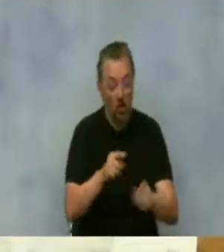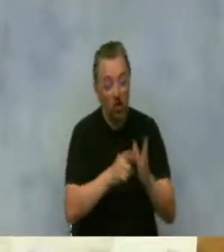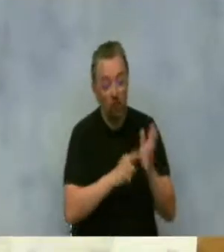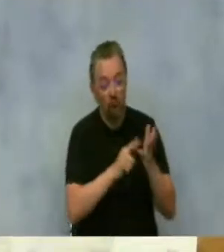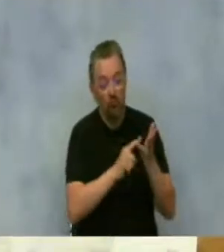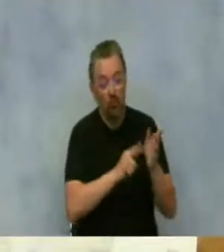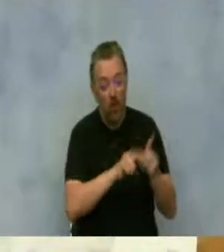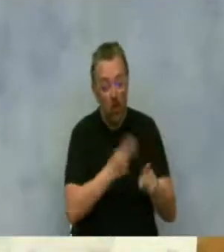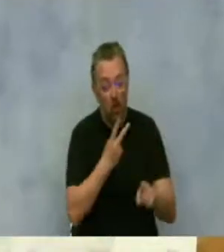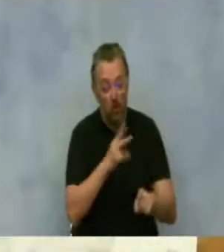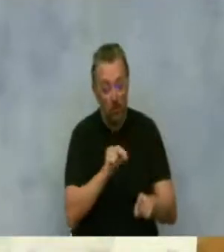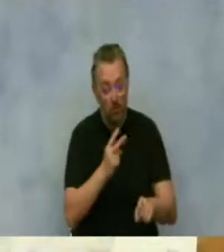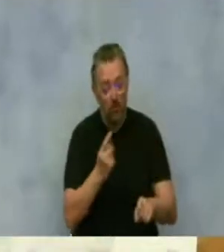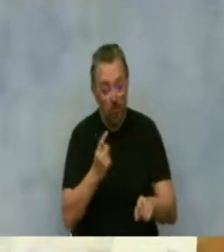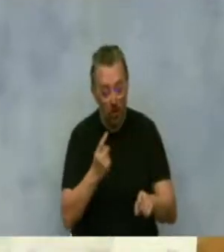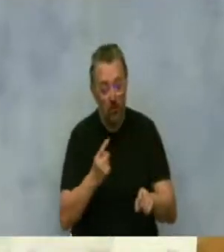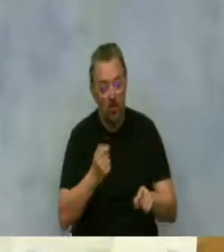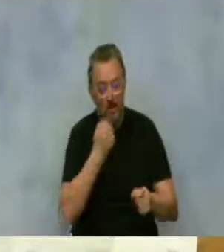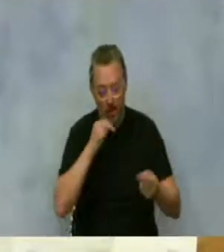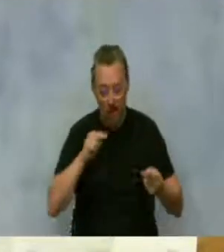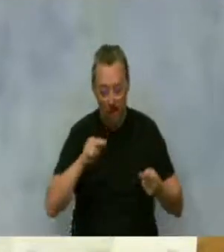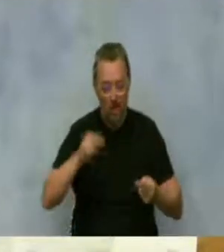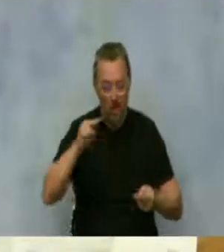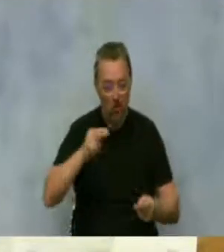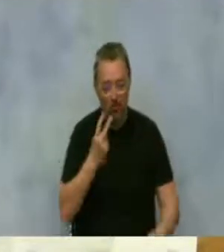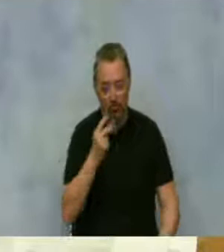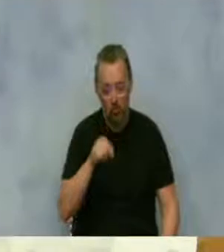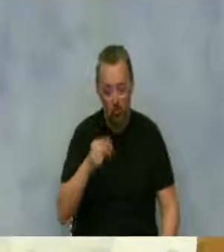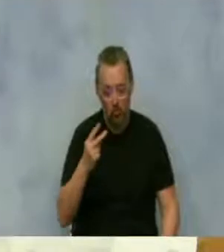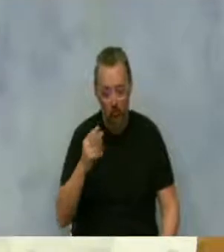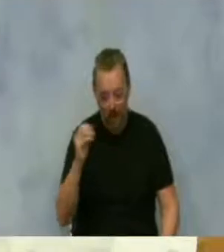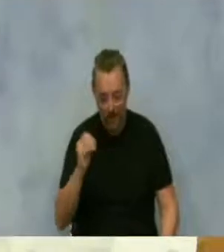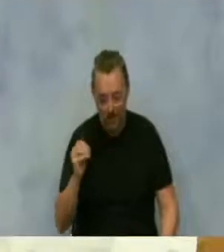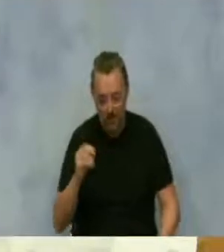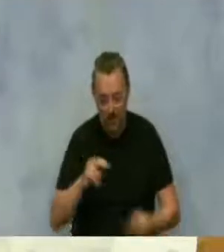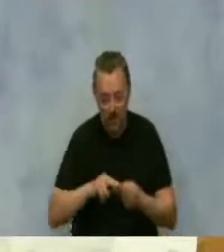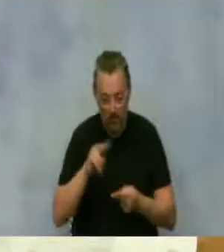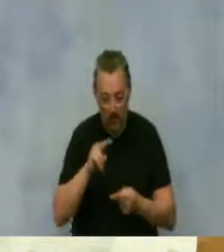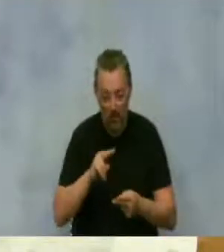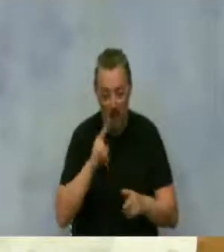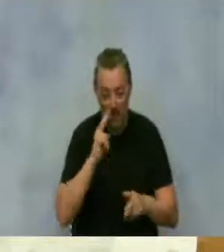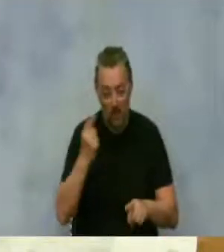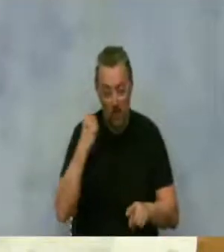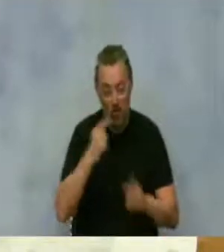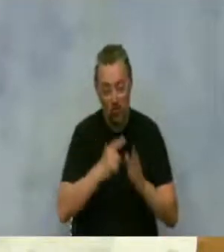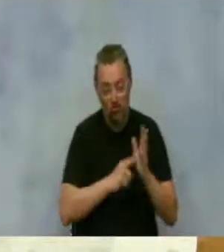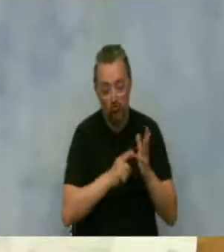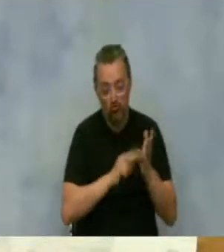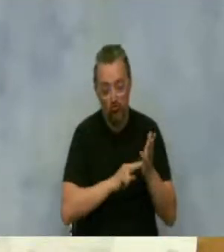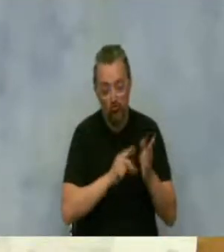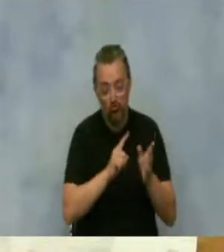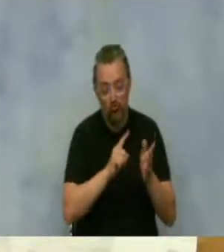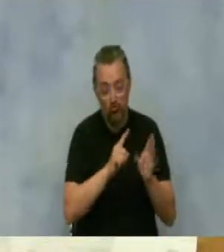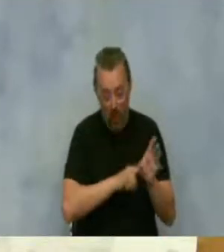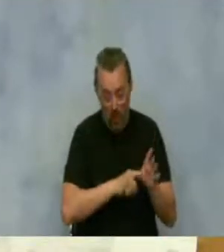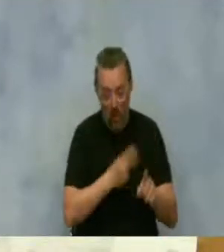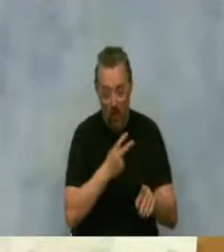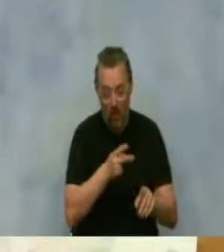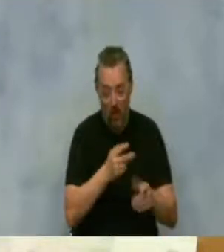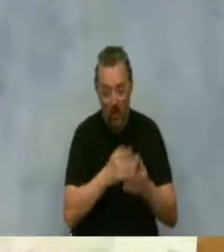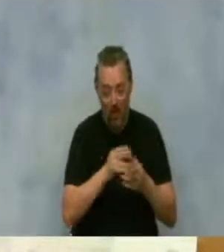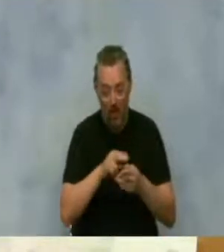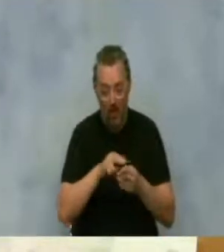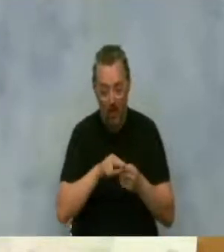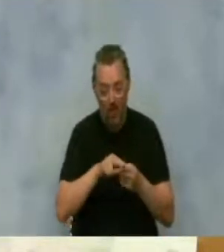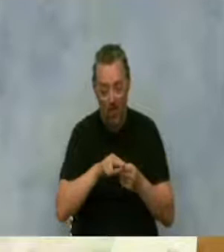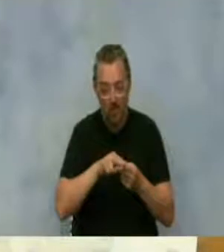2021, the figure has increased by 2.2%. You will also see that the July 22 figure is 2.3% higher than the